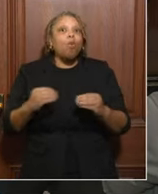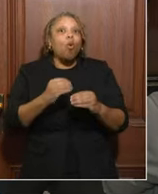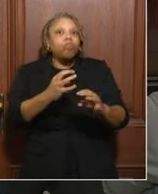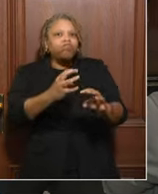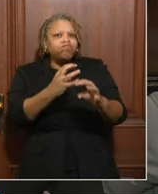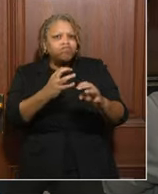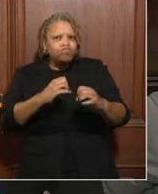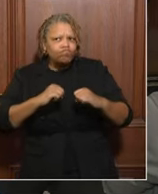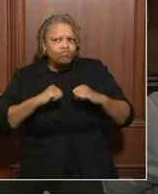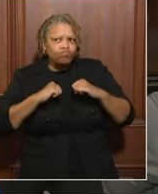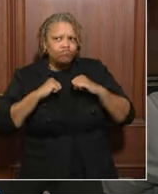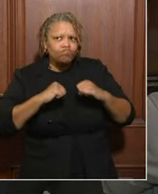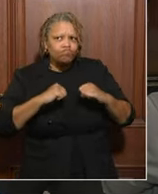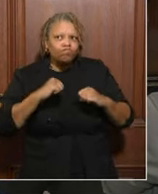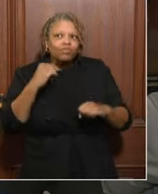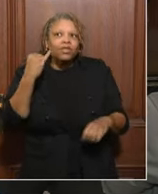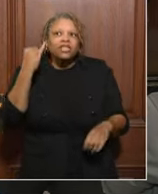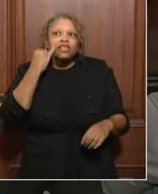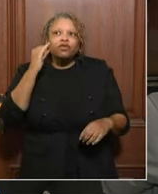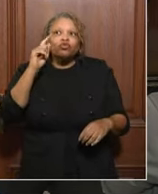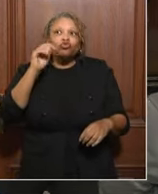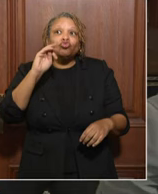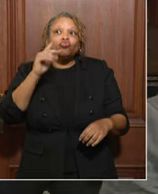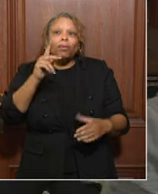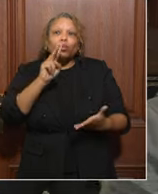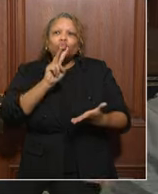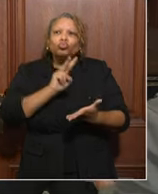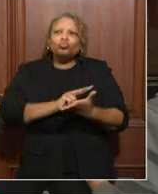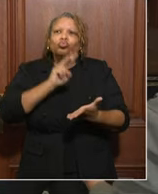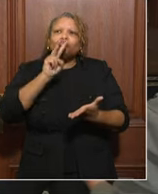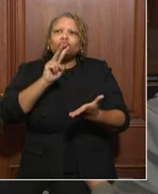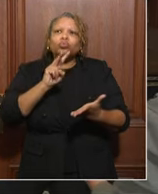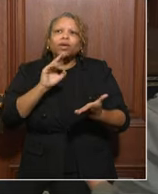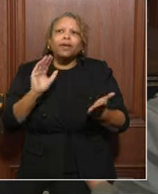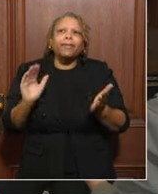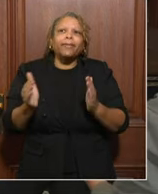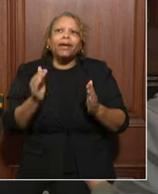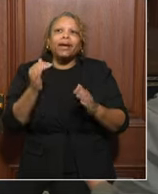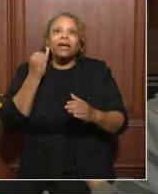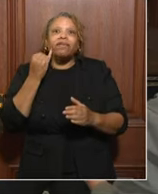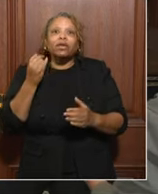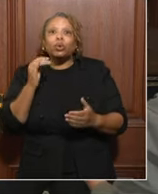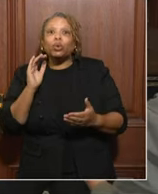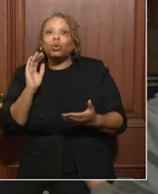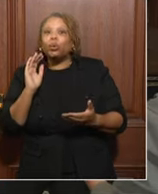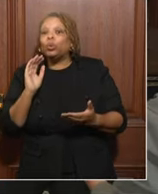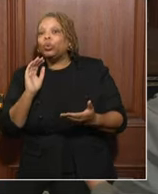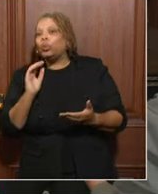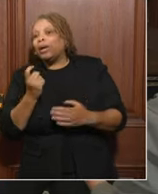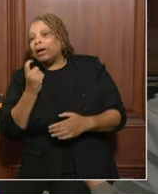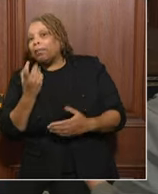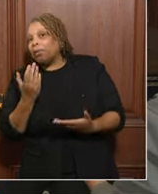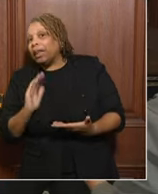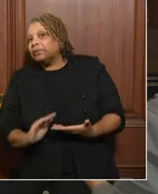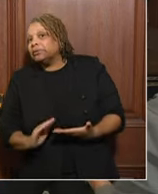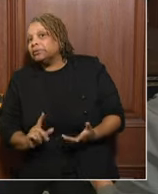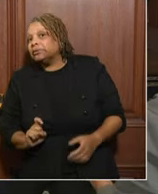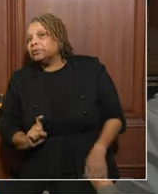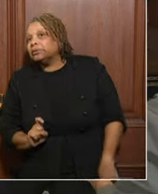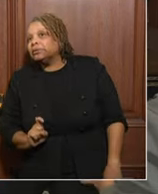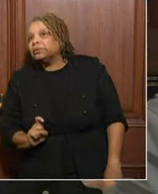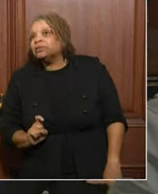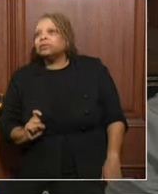the former president loses versus if he wins? Well, I think that the United States Capitol Police